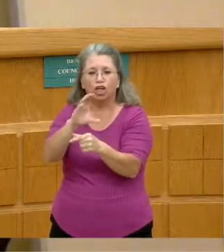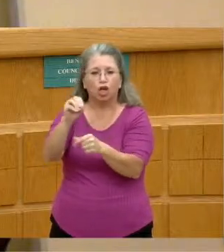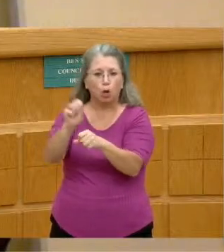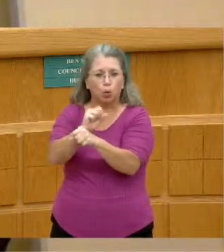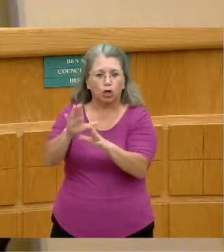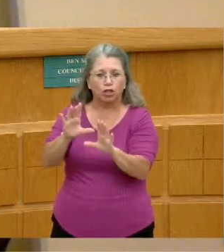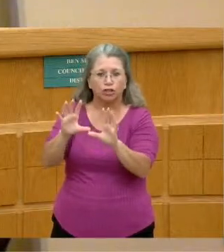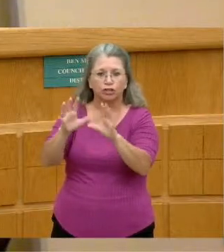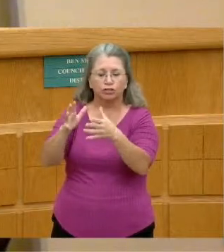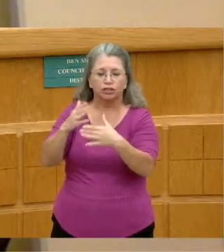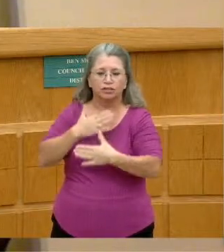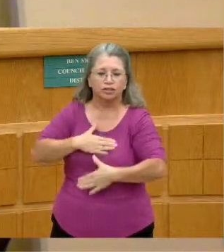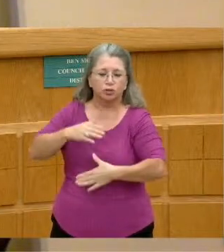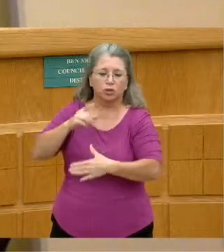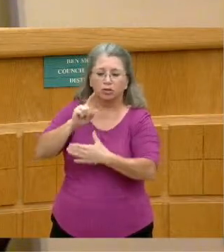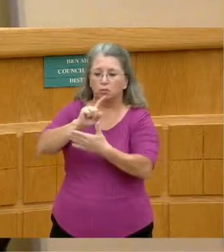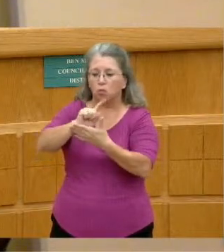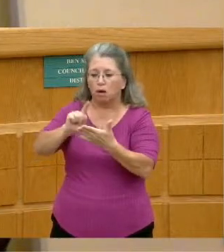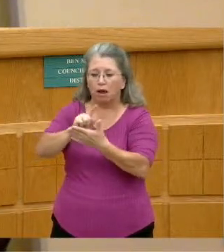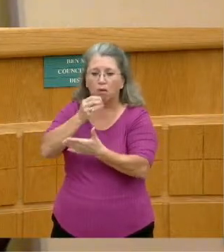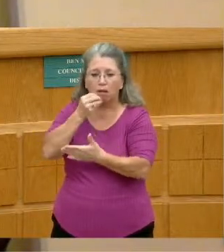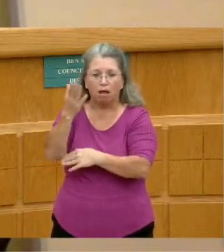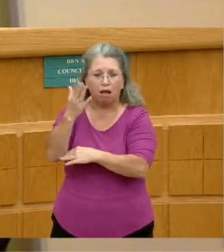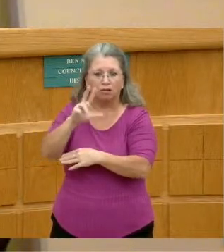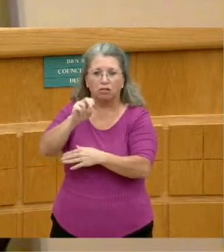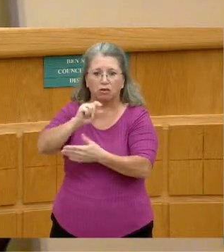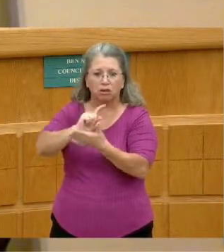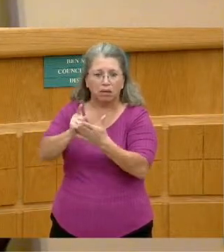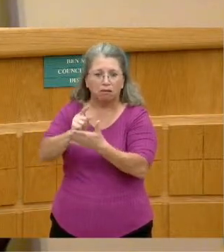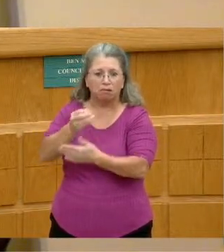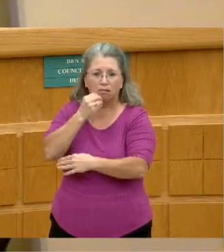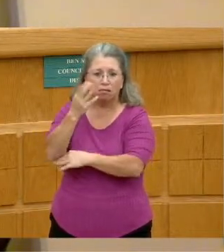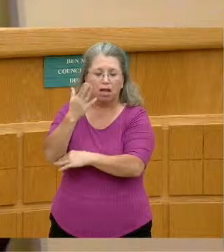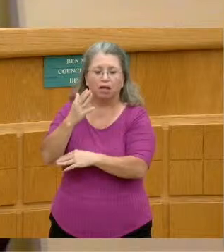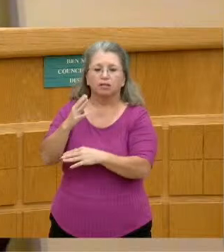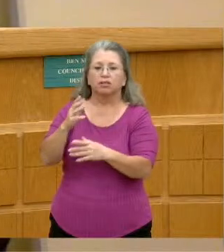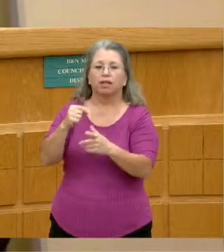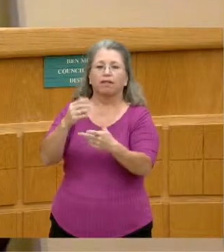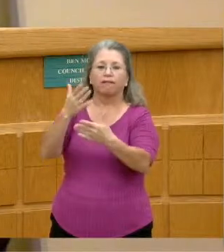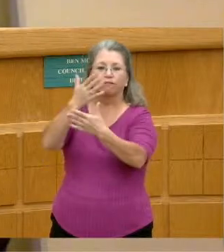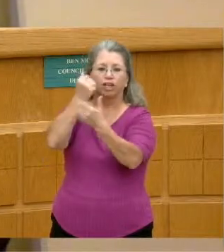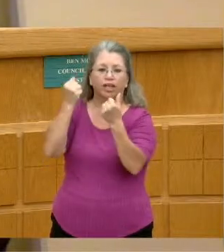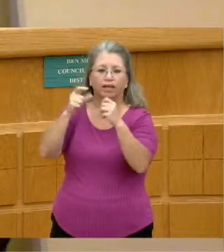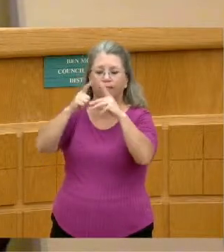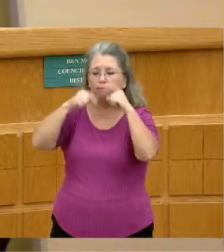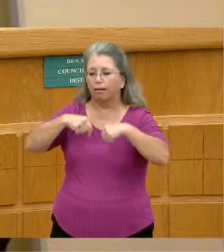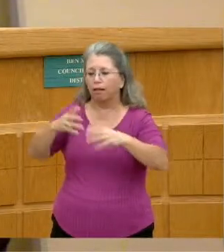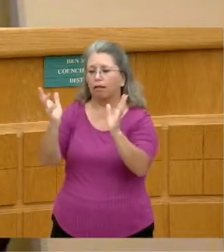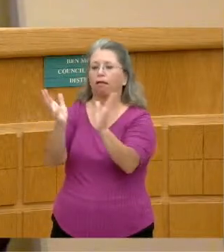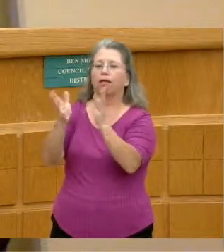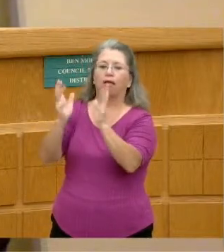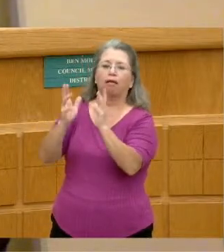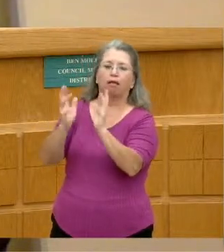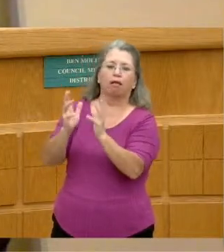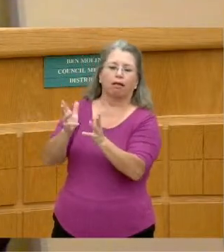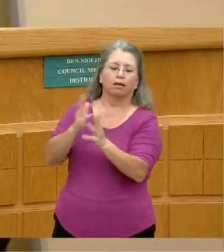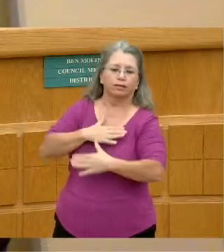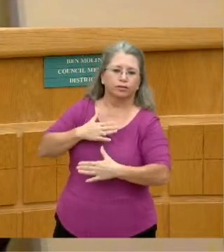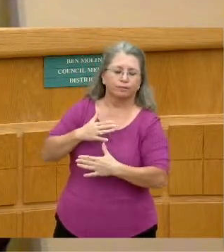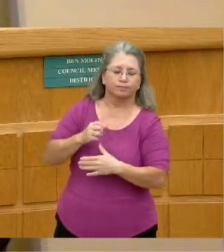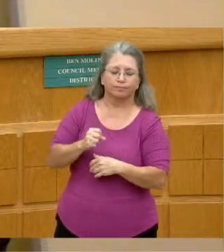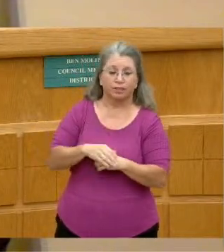the 1 hour, 30-minute lunch, and that's where sometimes we fall short. So, smoke